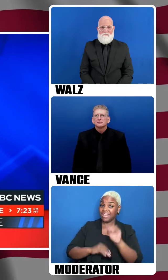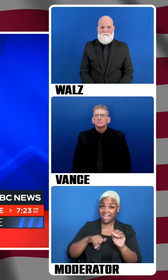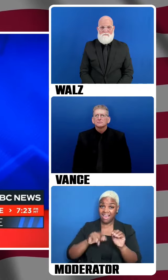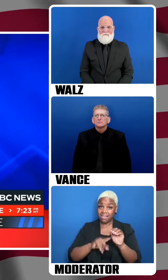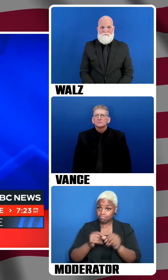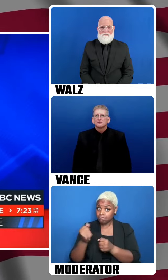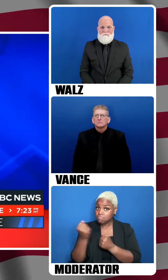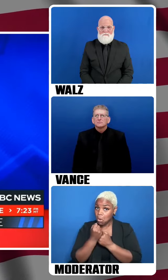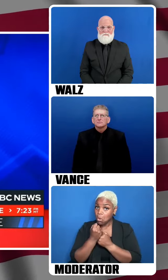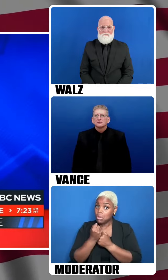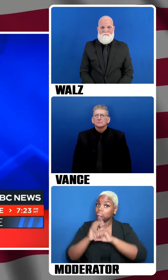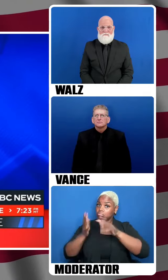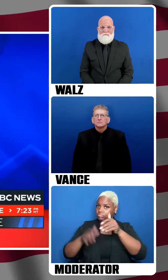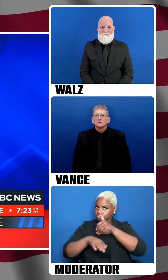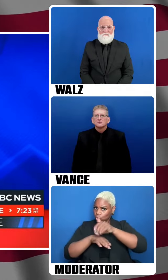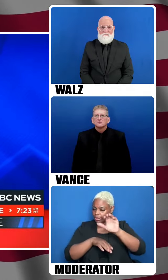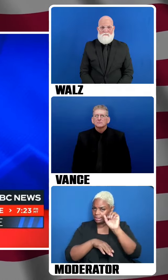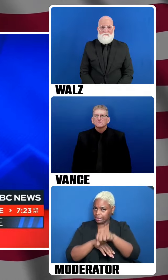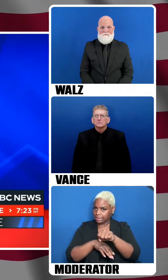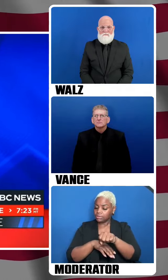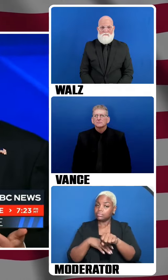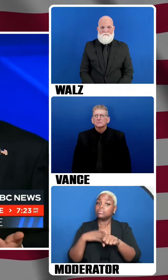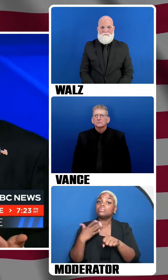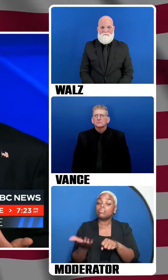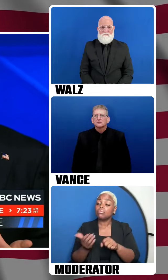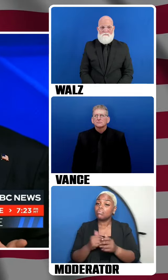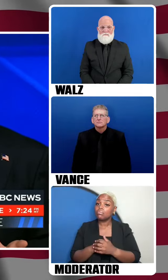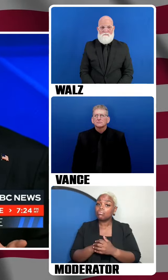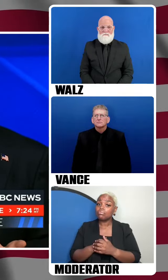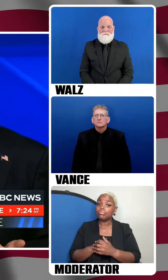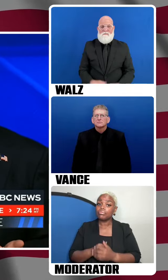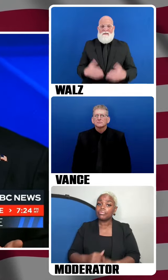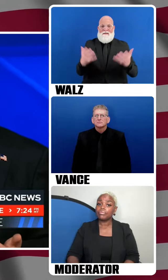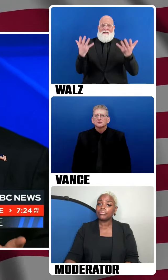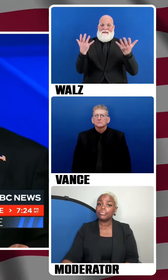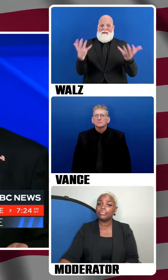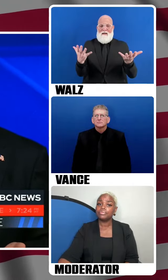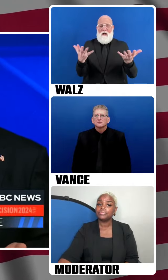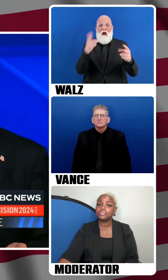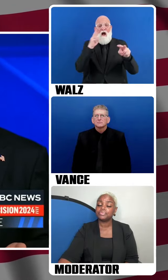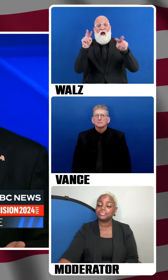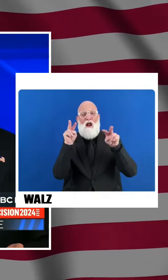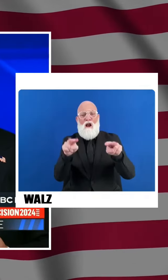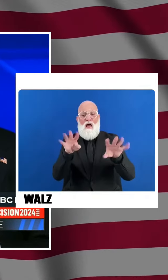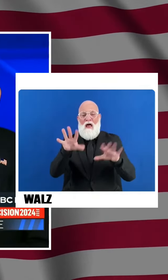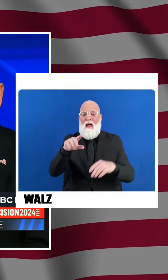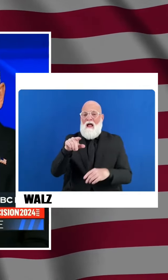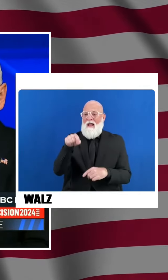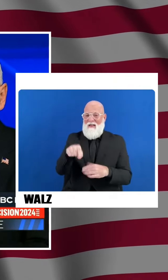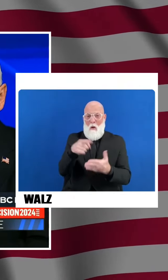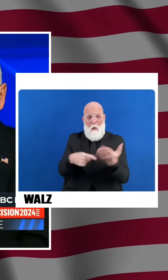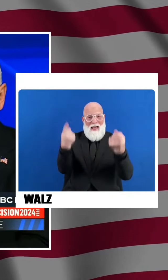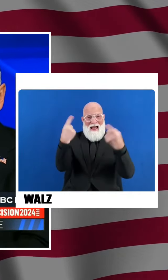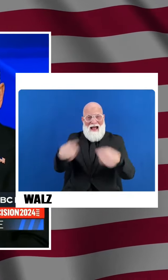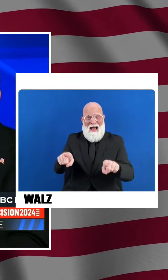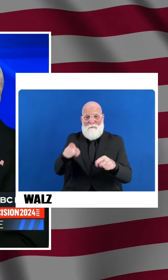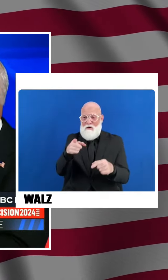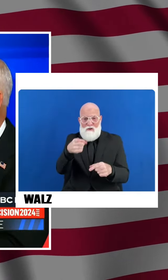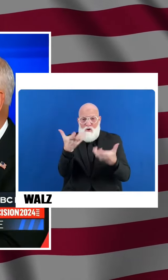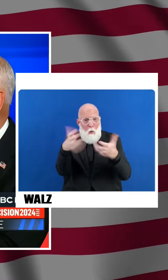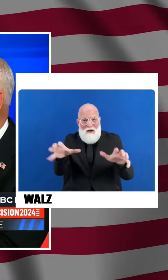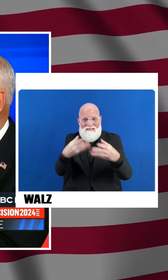issue with a bill that is necessary, but the issue on this is what happens when you don't want to solve it. You demonize it. And we saw this, and